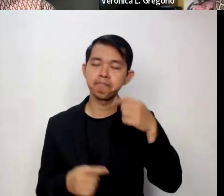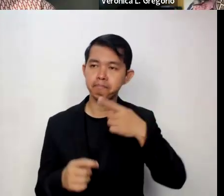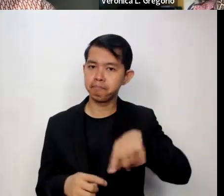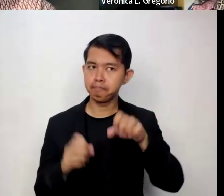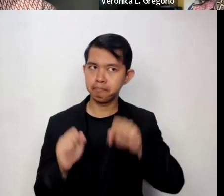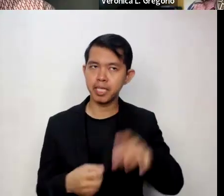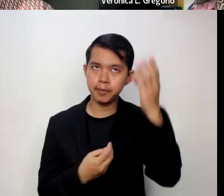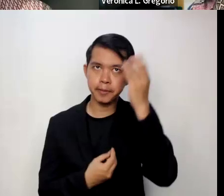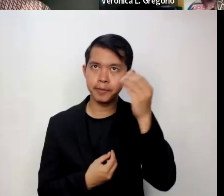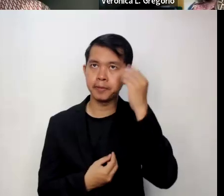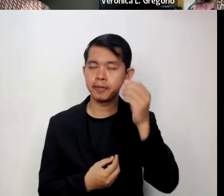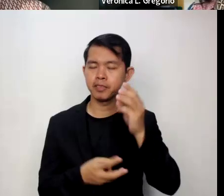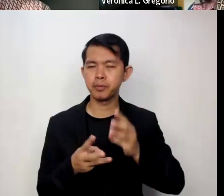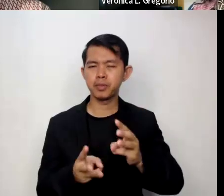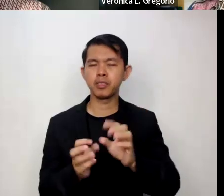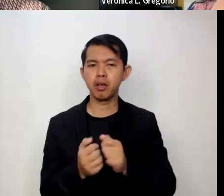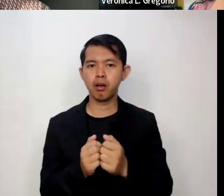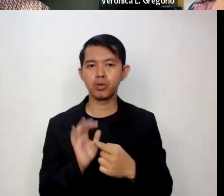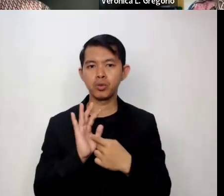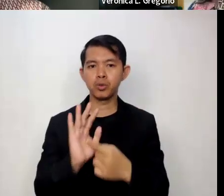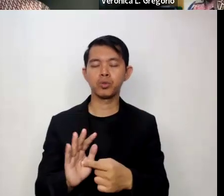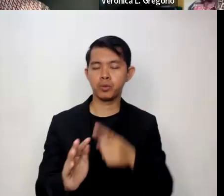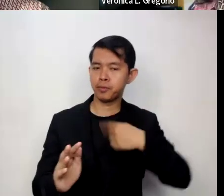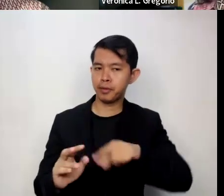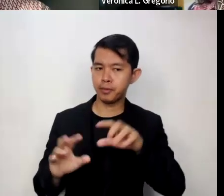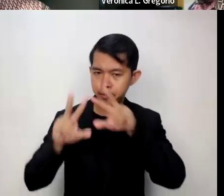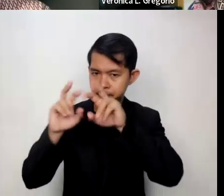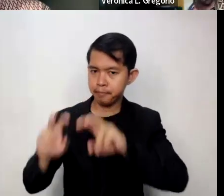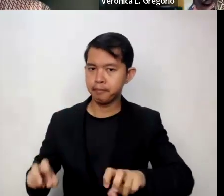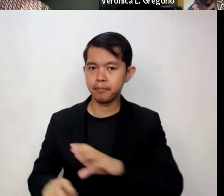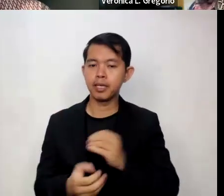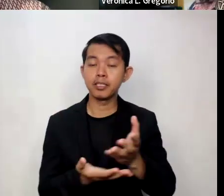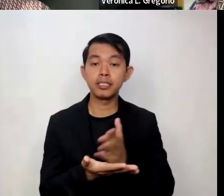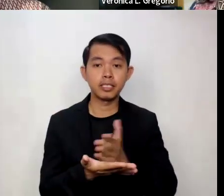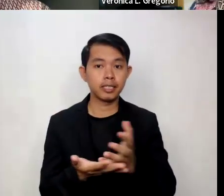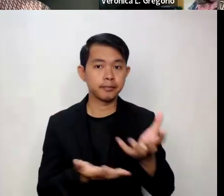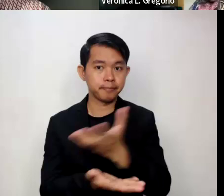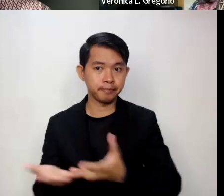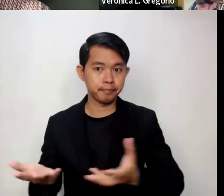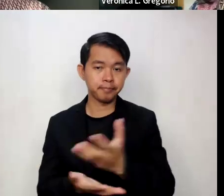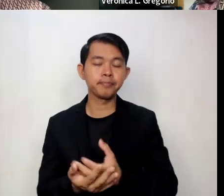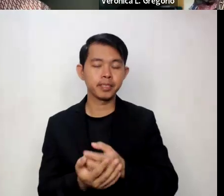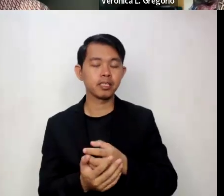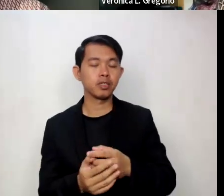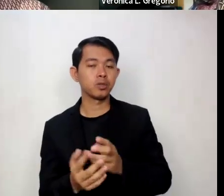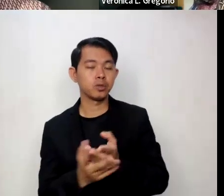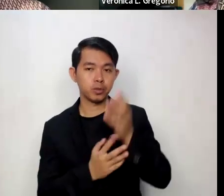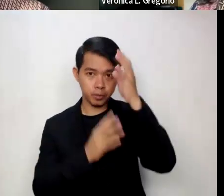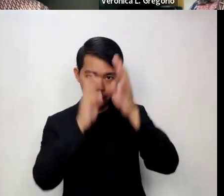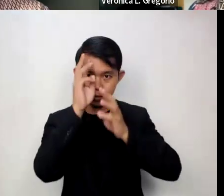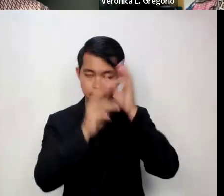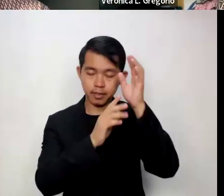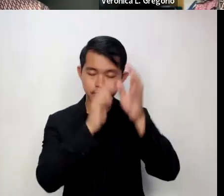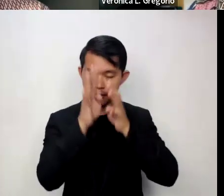of ways also to present our work and to share our work creatively as well with our